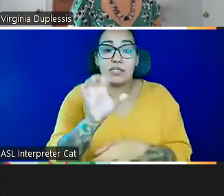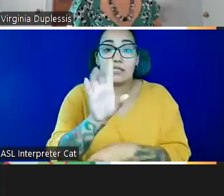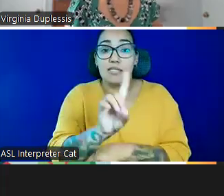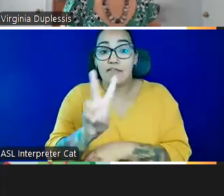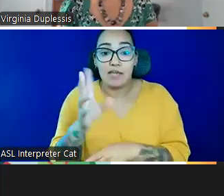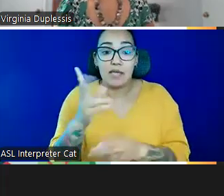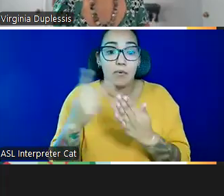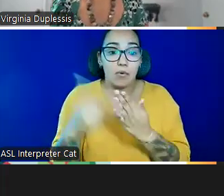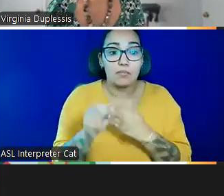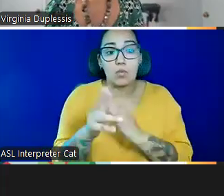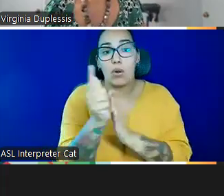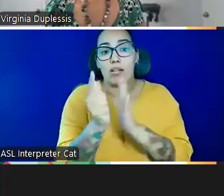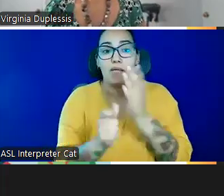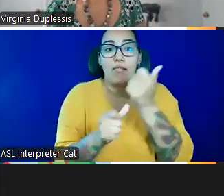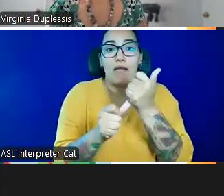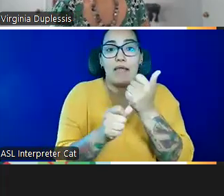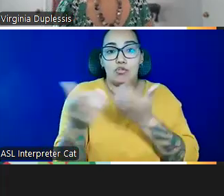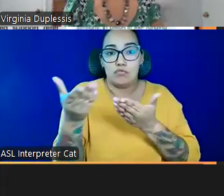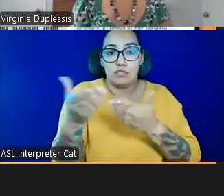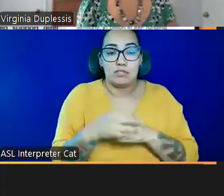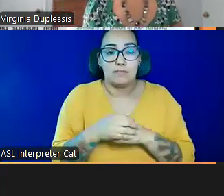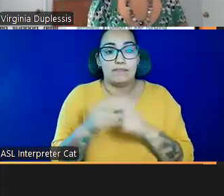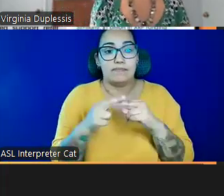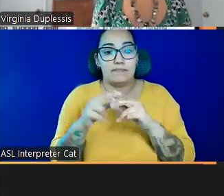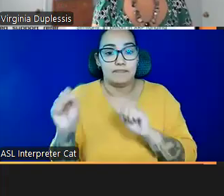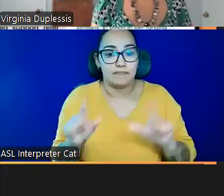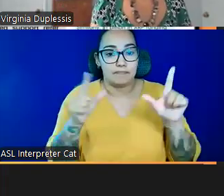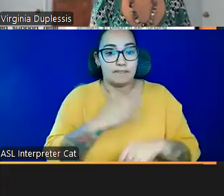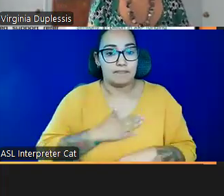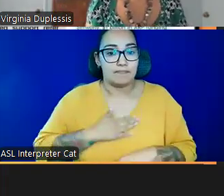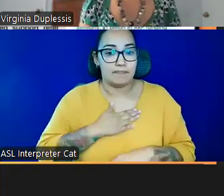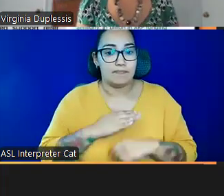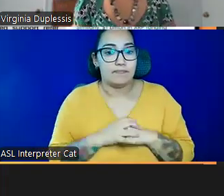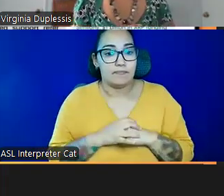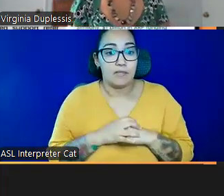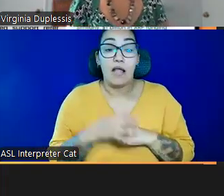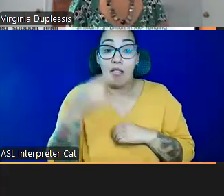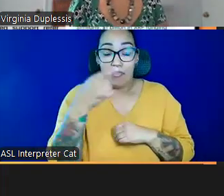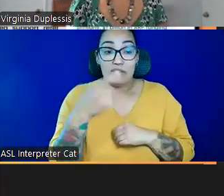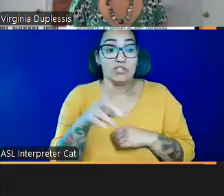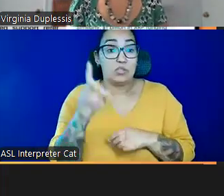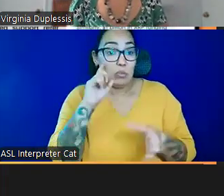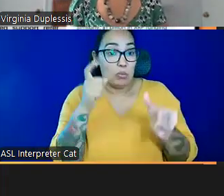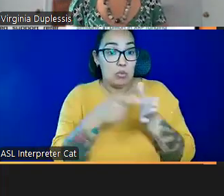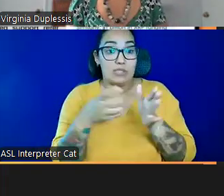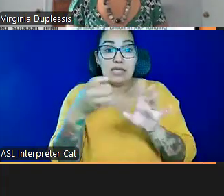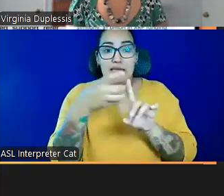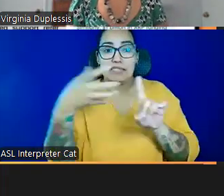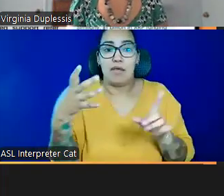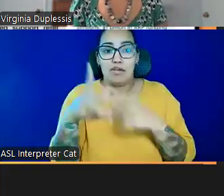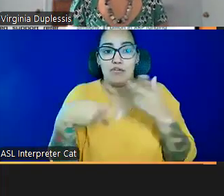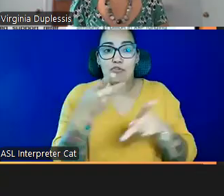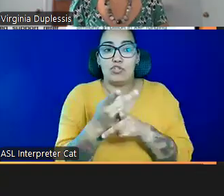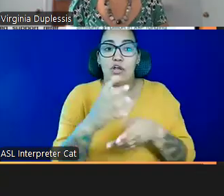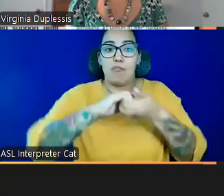aid services. Next slide, please. On this slide, you will see an expanded version of partnership benefits